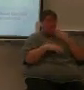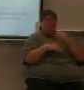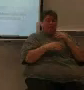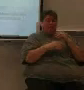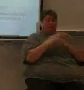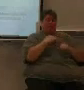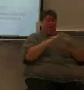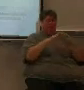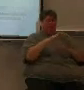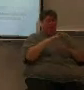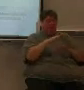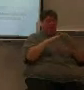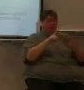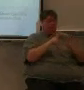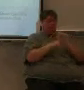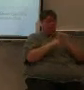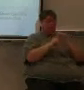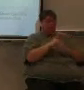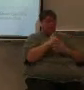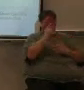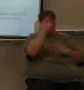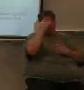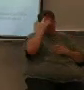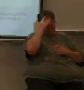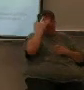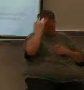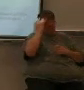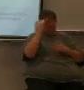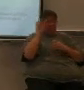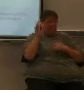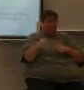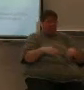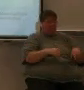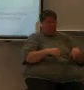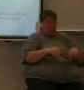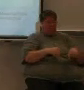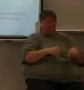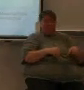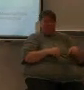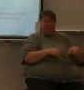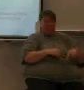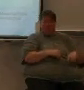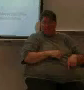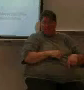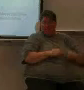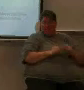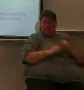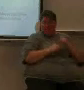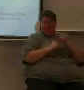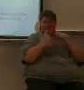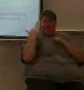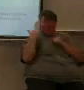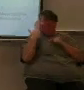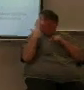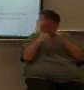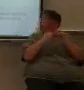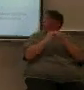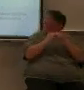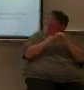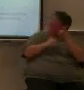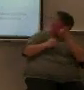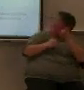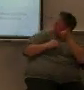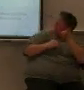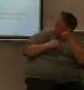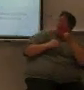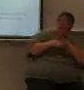so we see this one only coming in late on as the acidity came up, this one becoming much, much more abundant. This one is sort of about